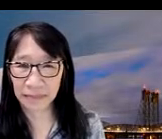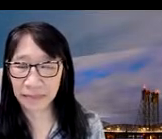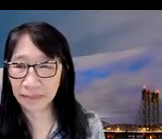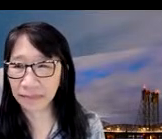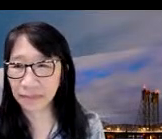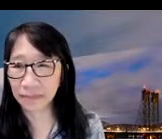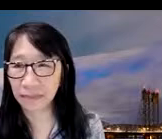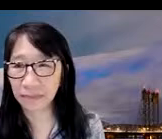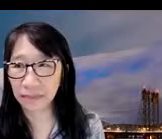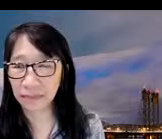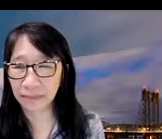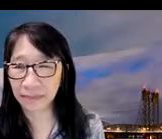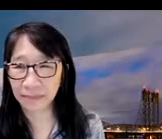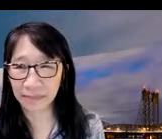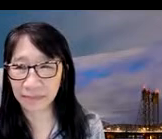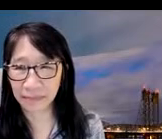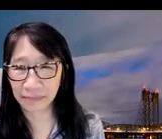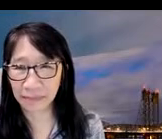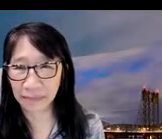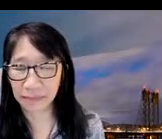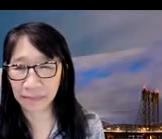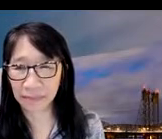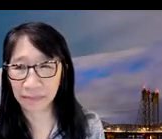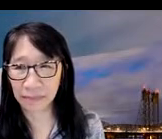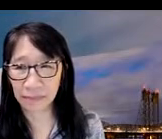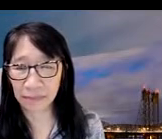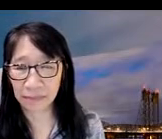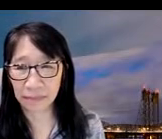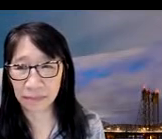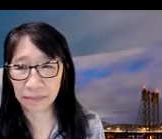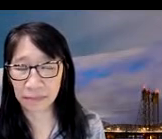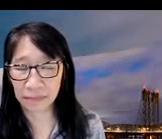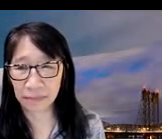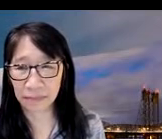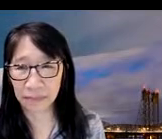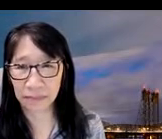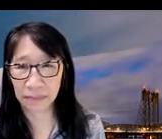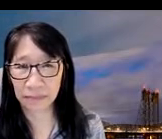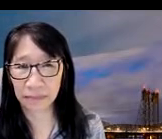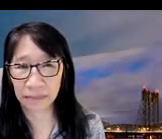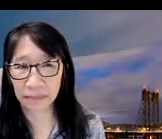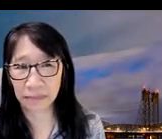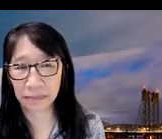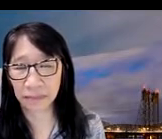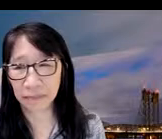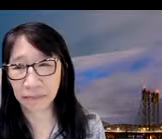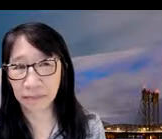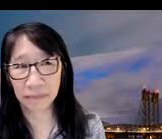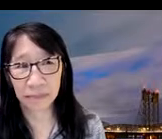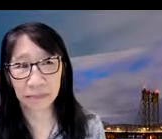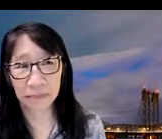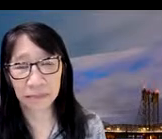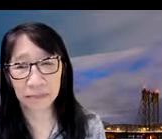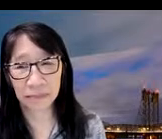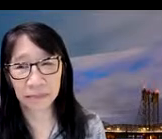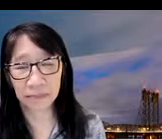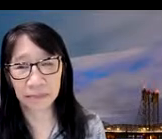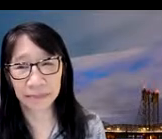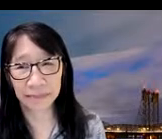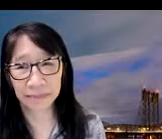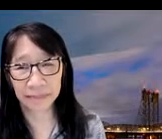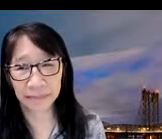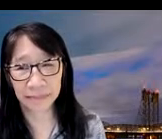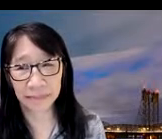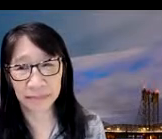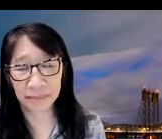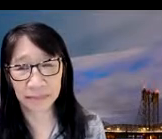to keep pushing up or down, actually, for that matter, a really steep grade. And they